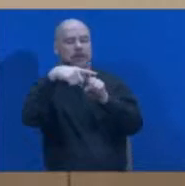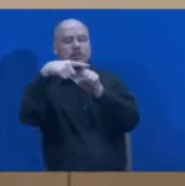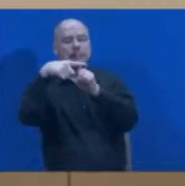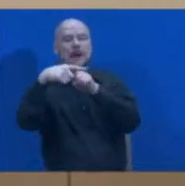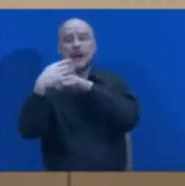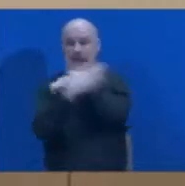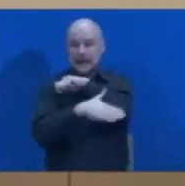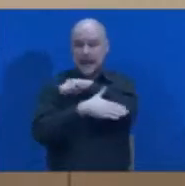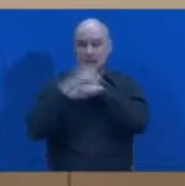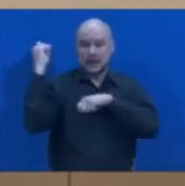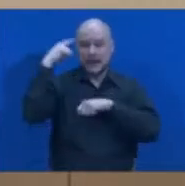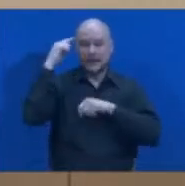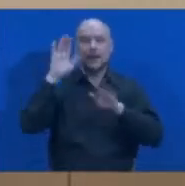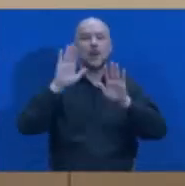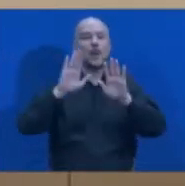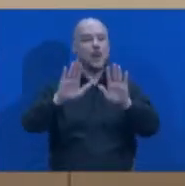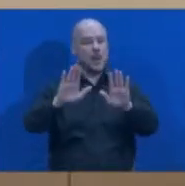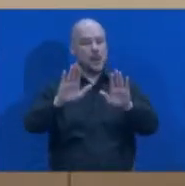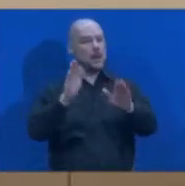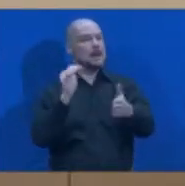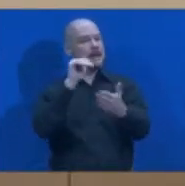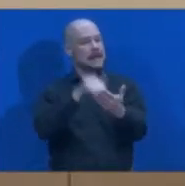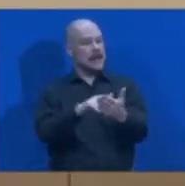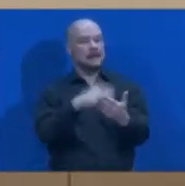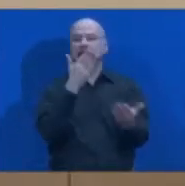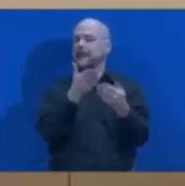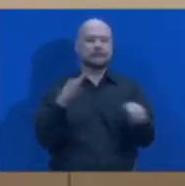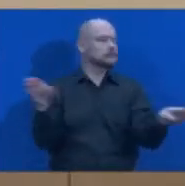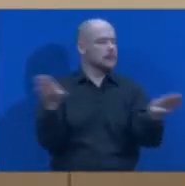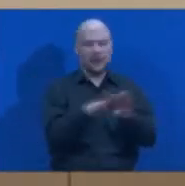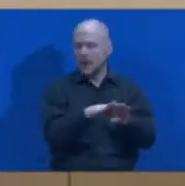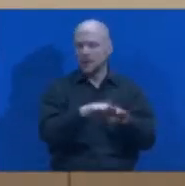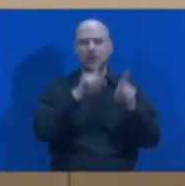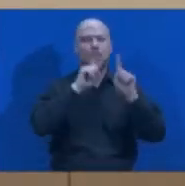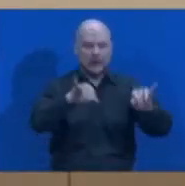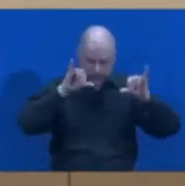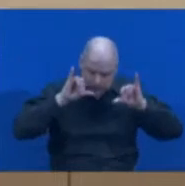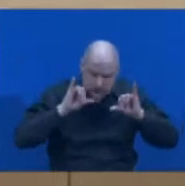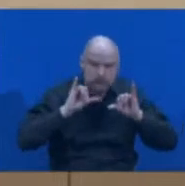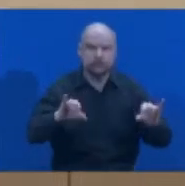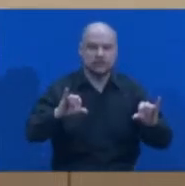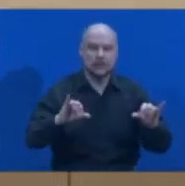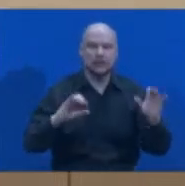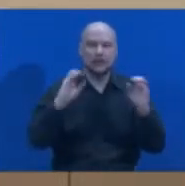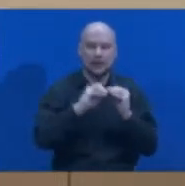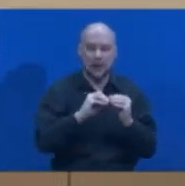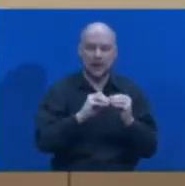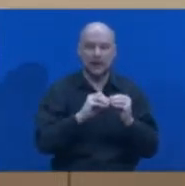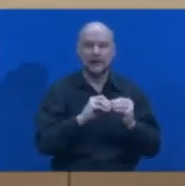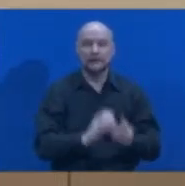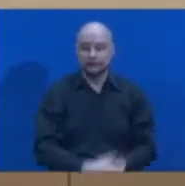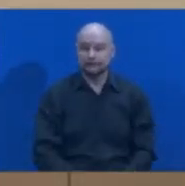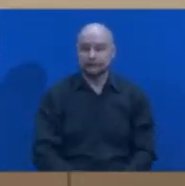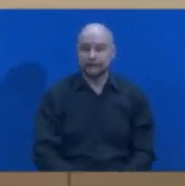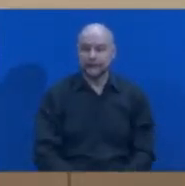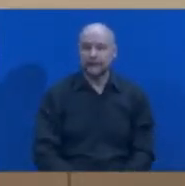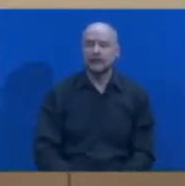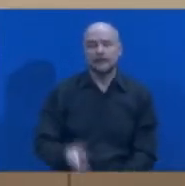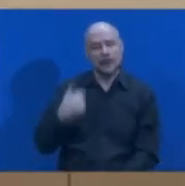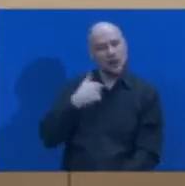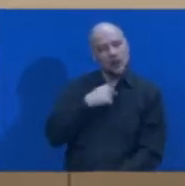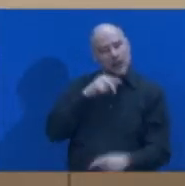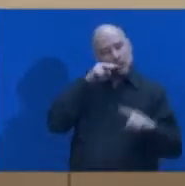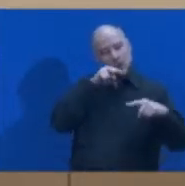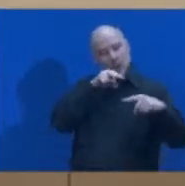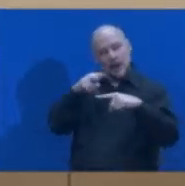county to look again at shutting things down? So what I'll say is we will not look to the